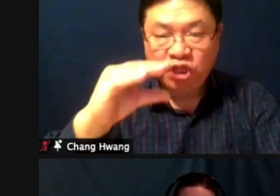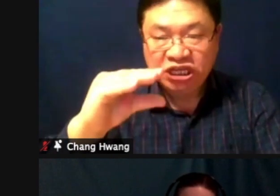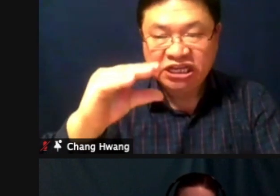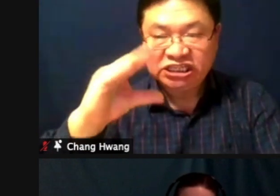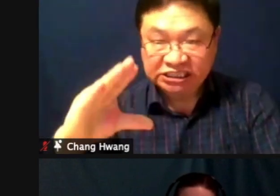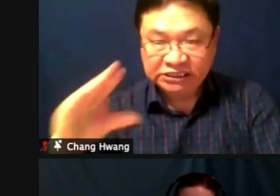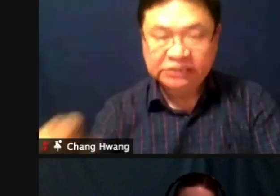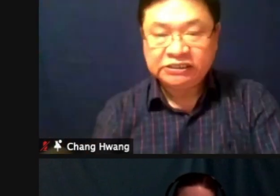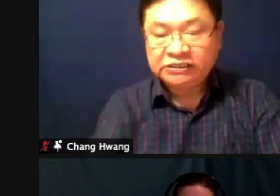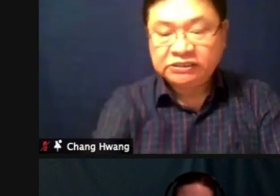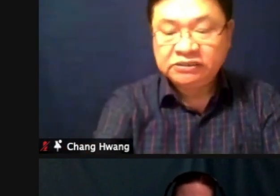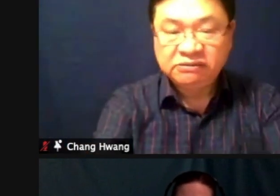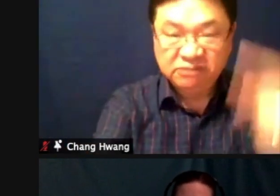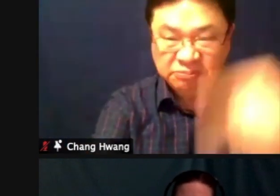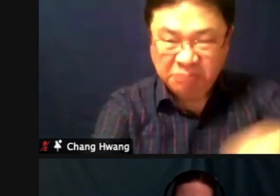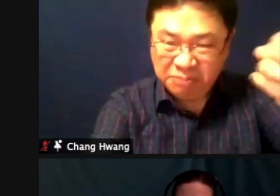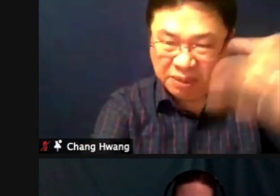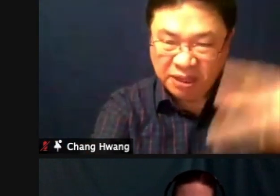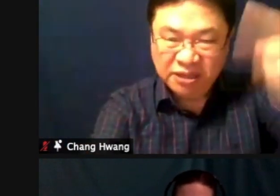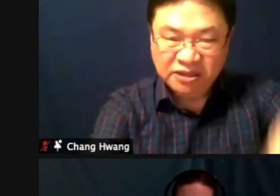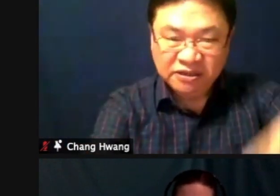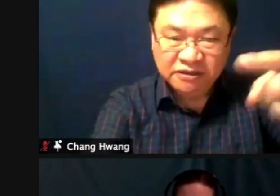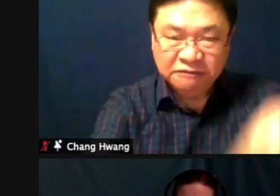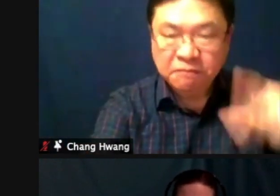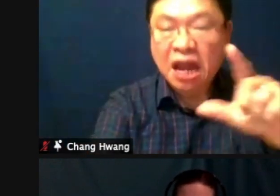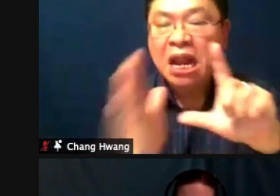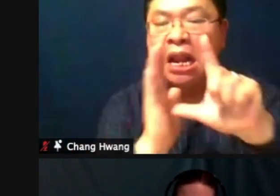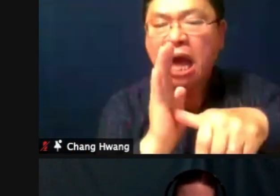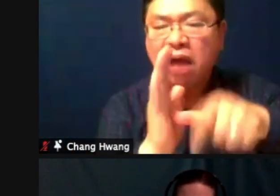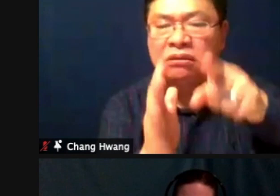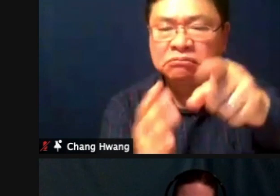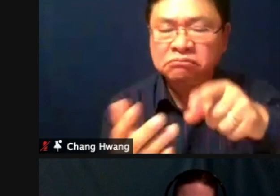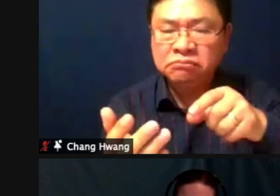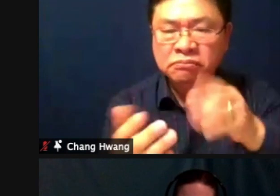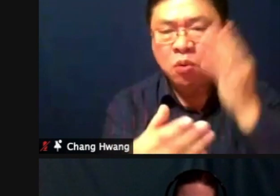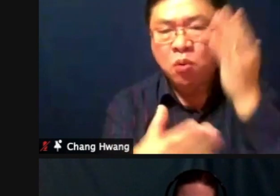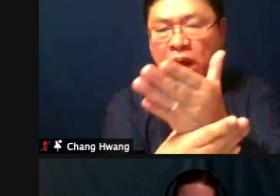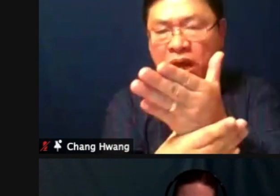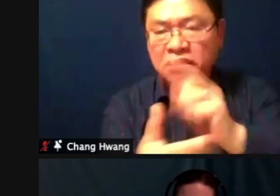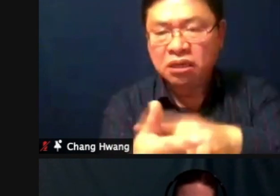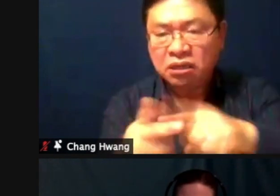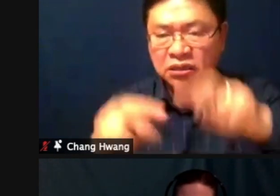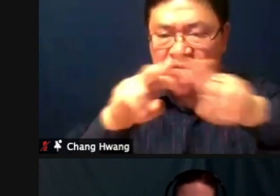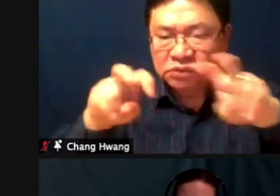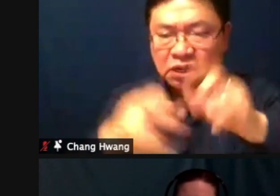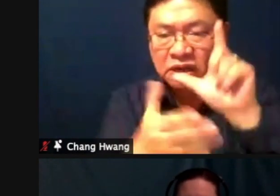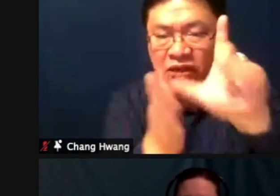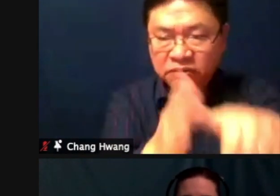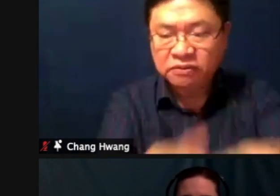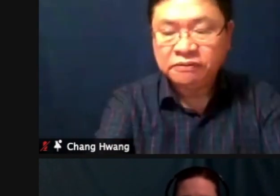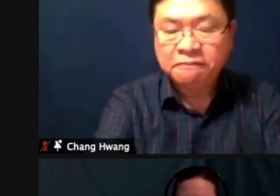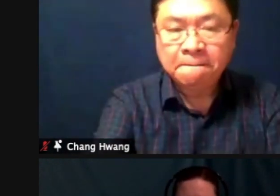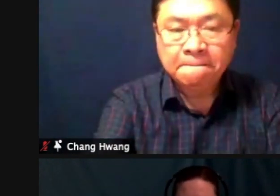the different ways to convey the different shapes. You can see here ways to write and notate